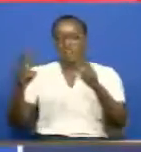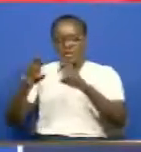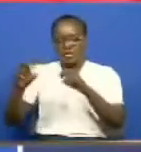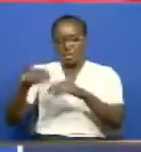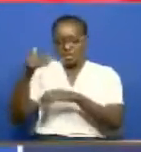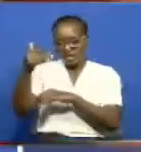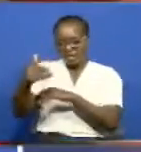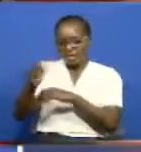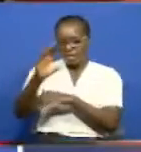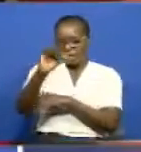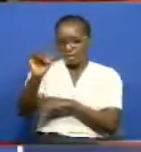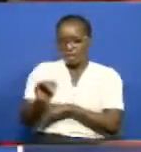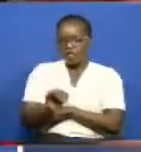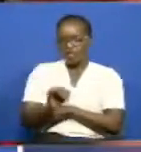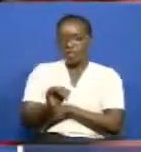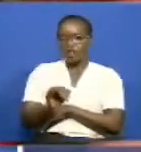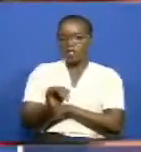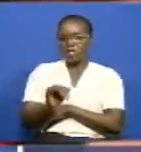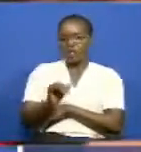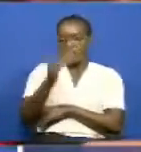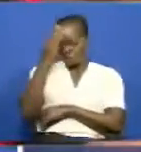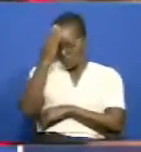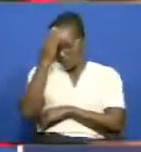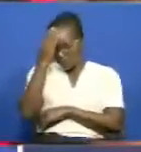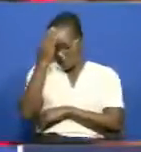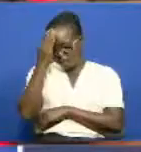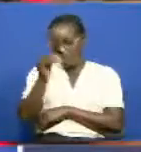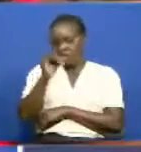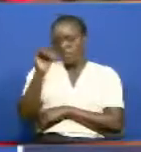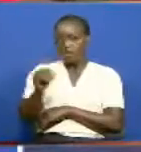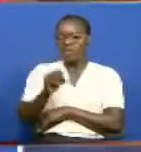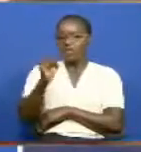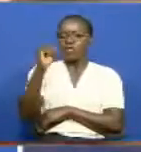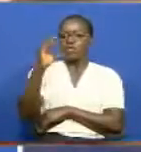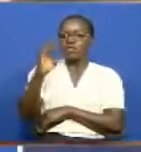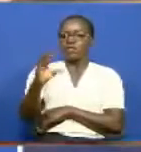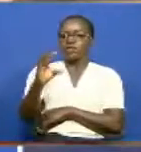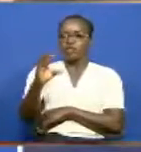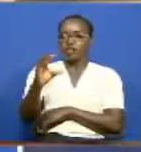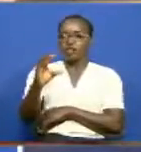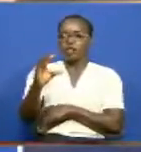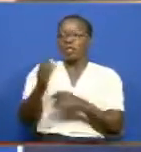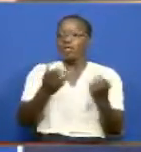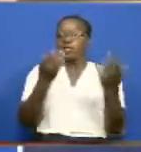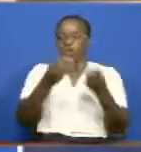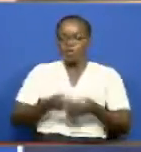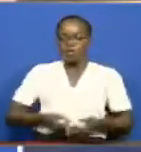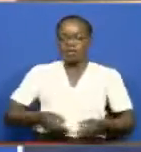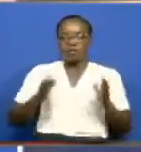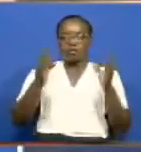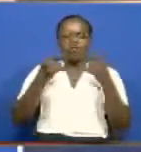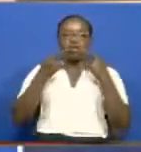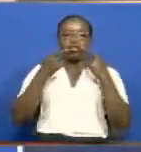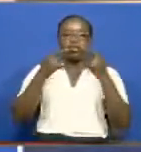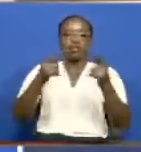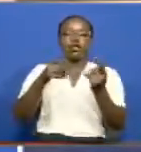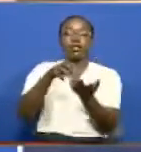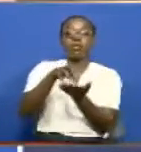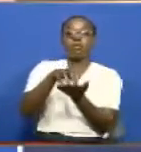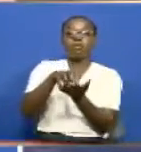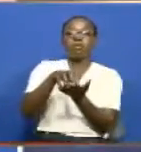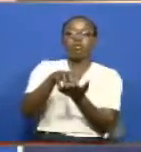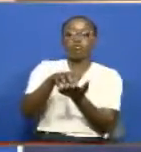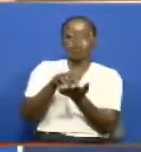Chief Justice. On Monday, the Judicial Service Commission is expected to officially declare the position vacant